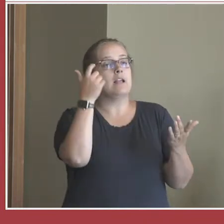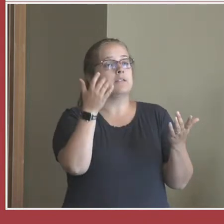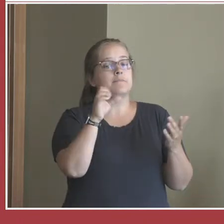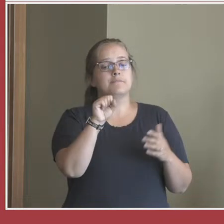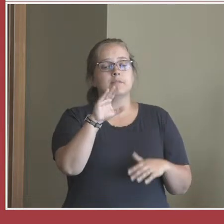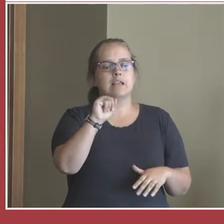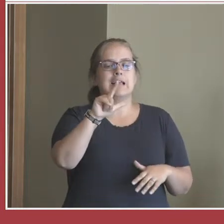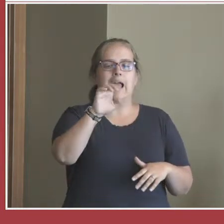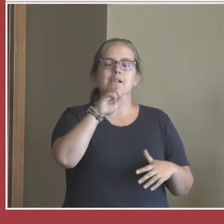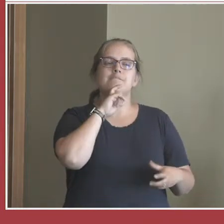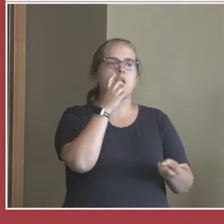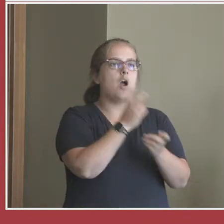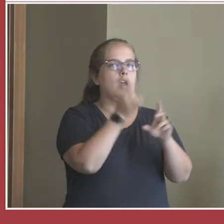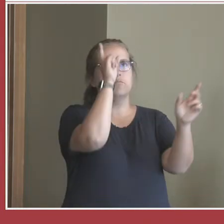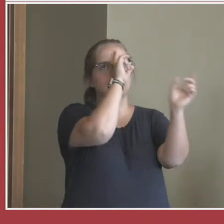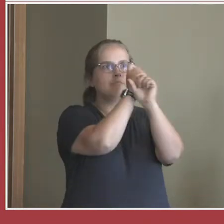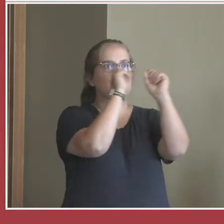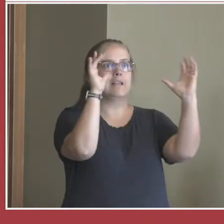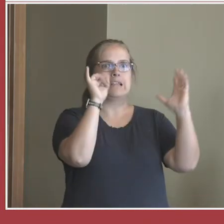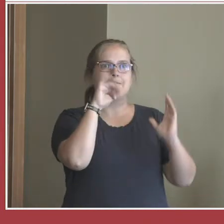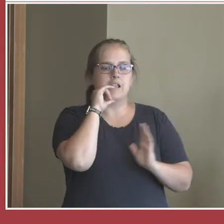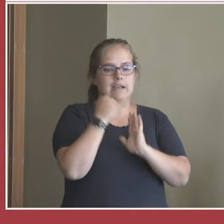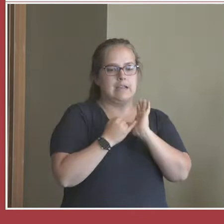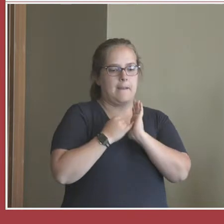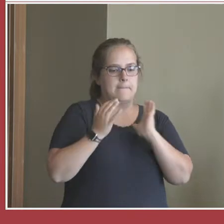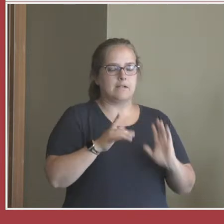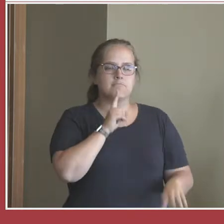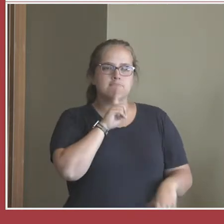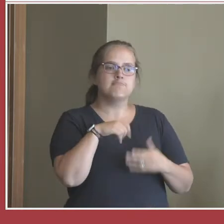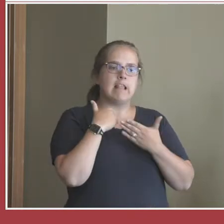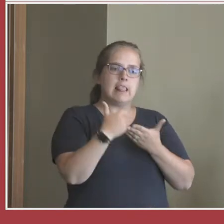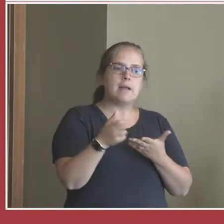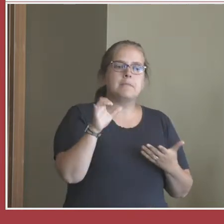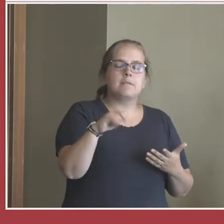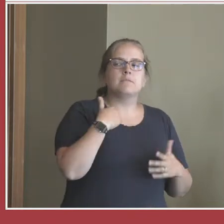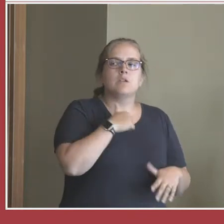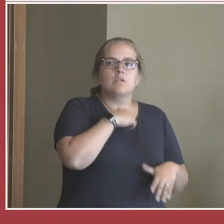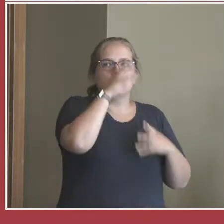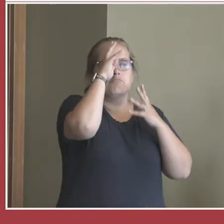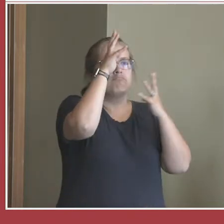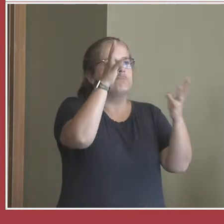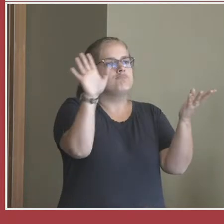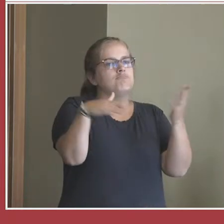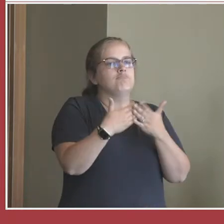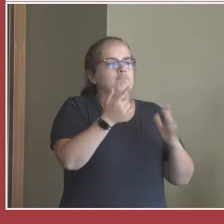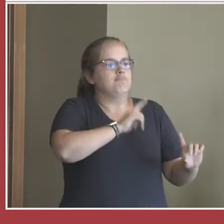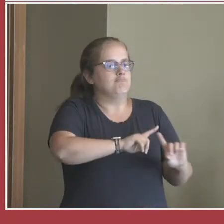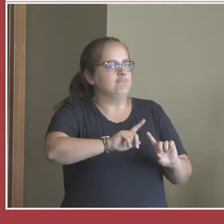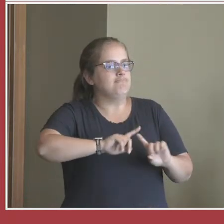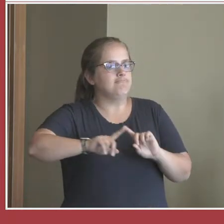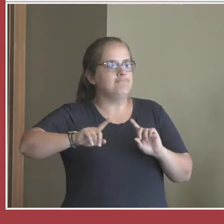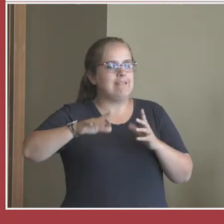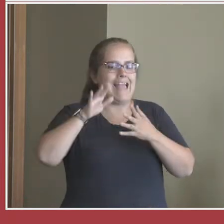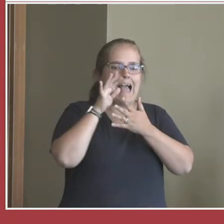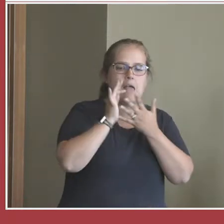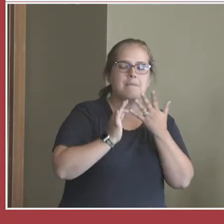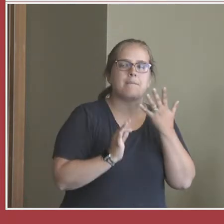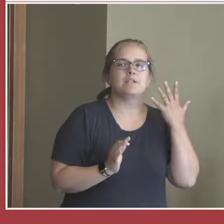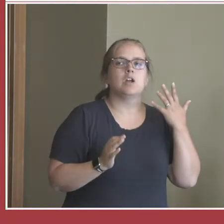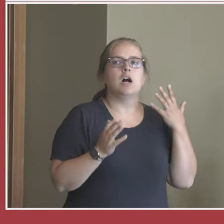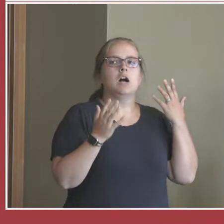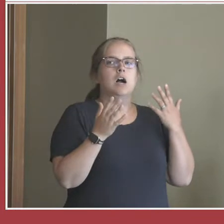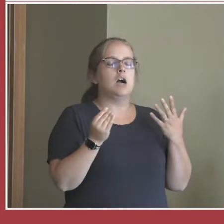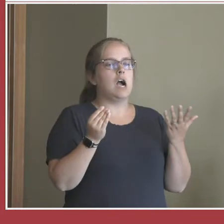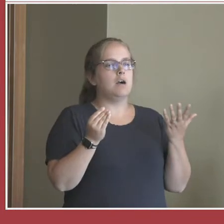scale is so hard to imagine if you're not an architect. So it really helped that. And we came up with all these options